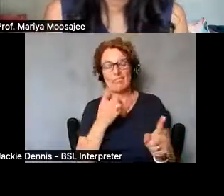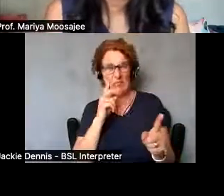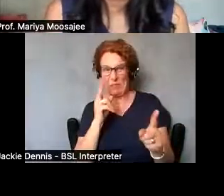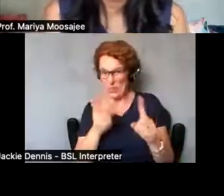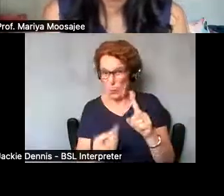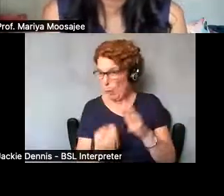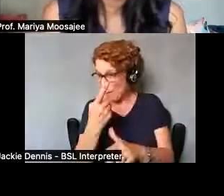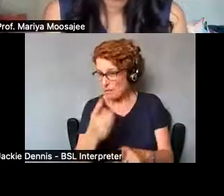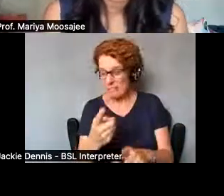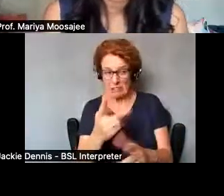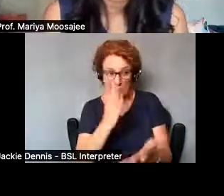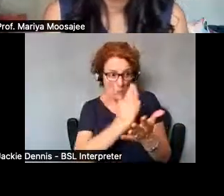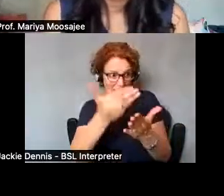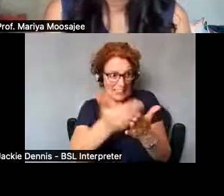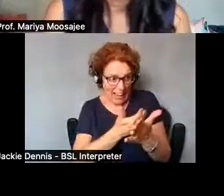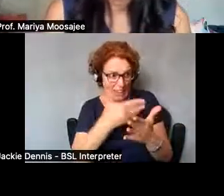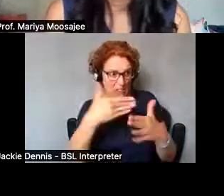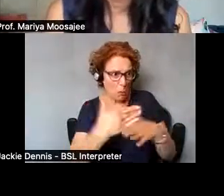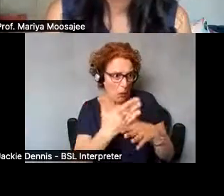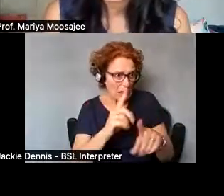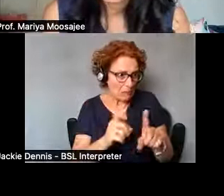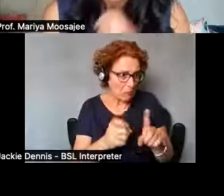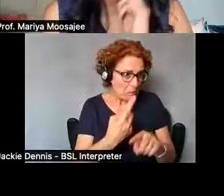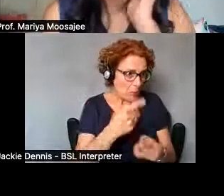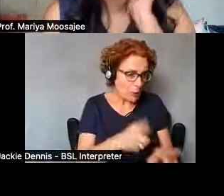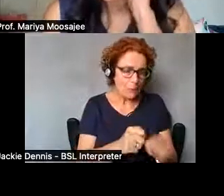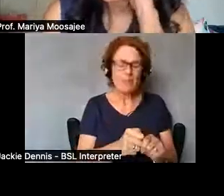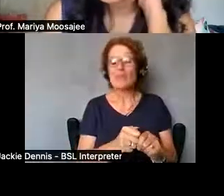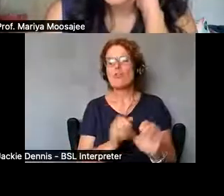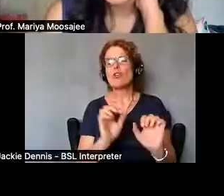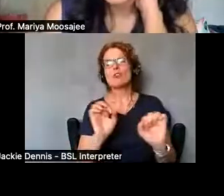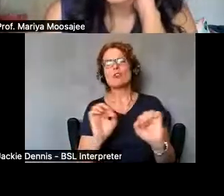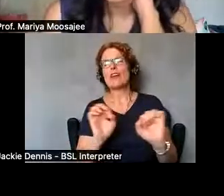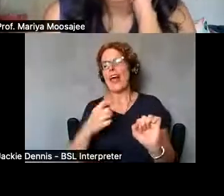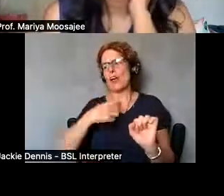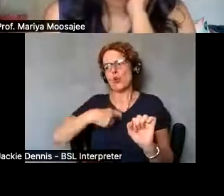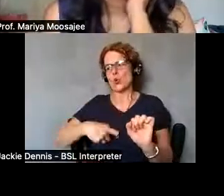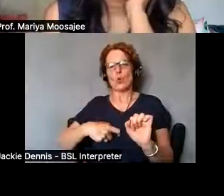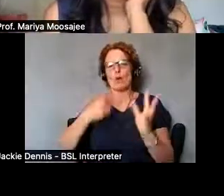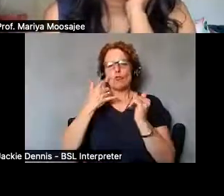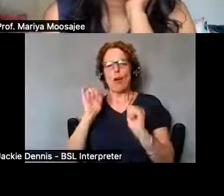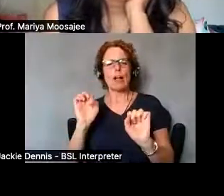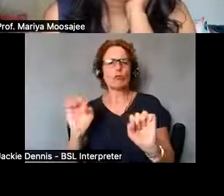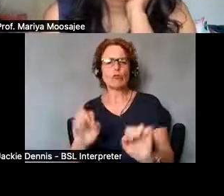if it's safe, if it's working, but it's not at the stage of human translation yet.